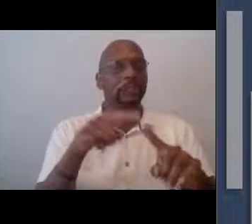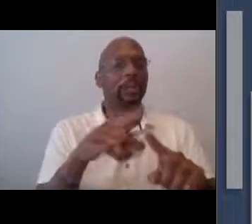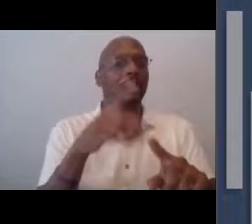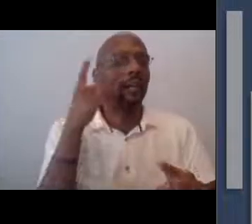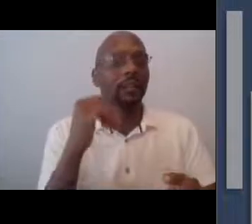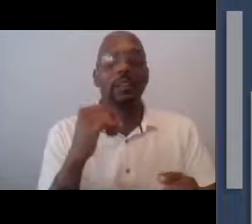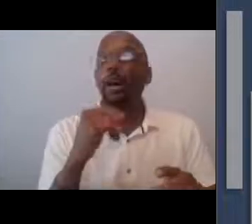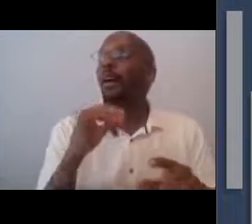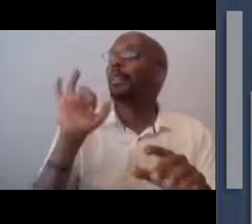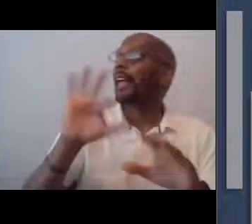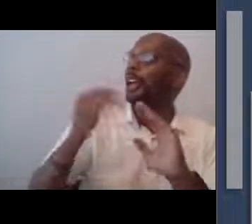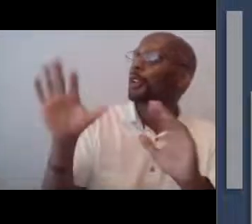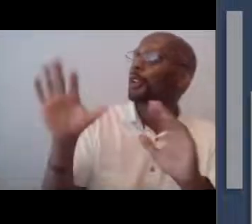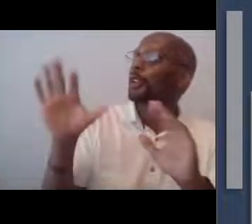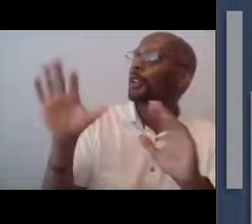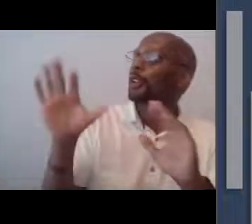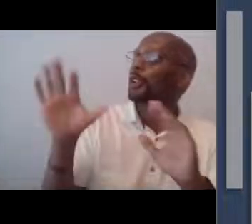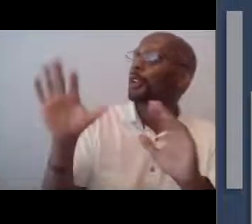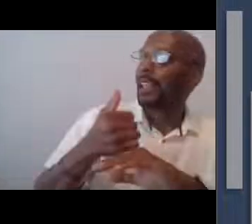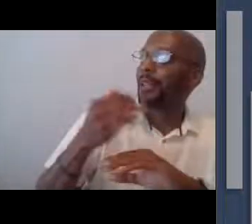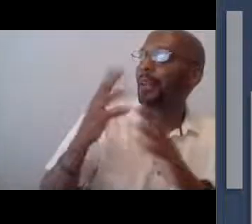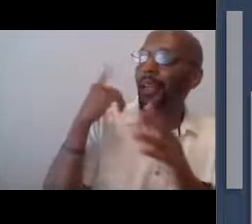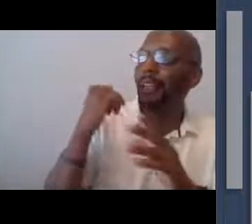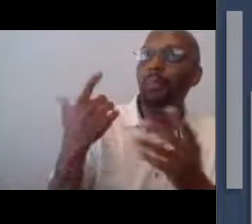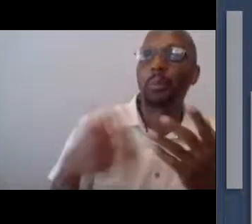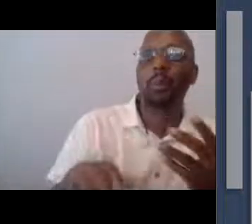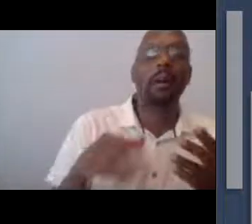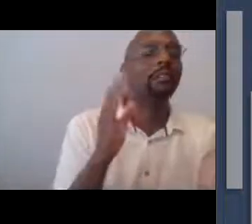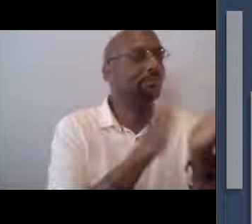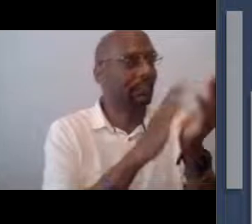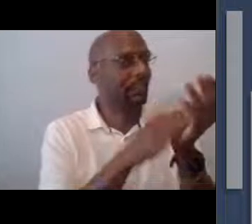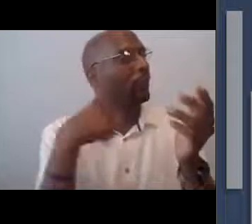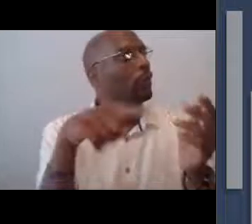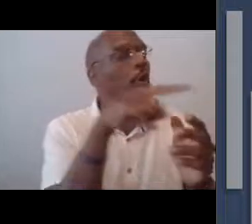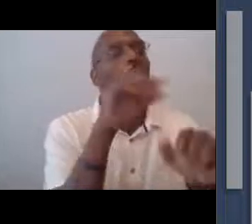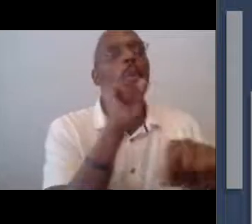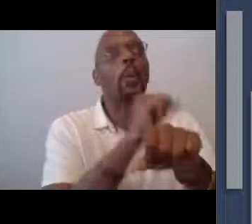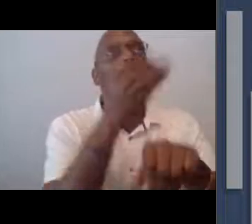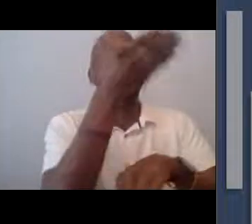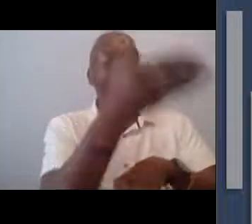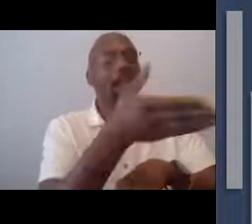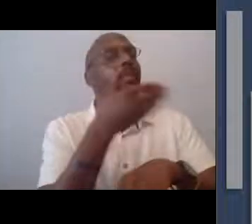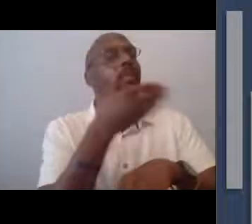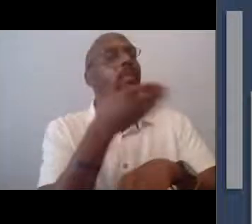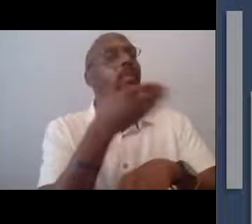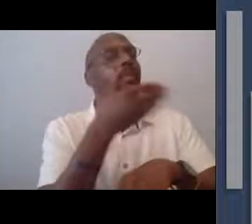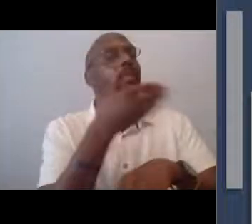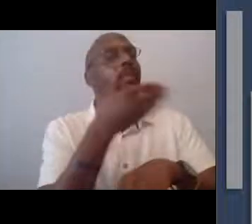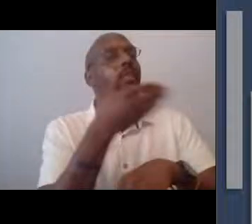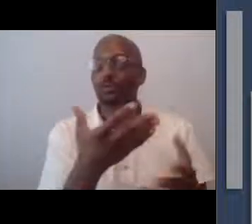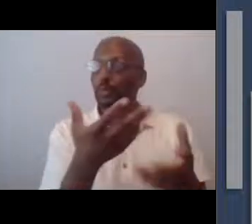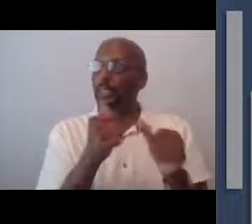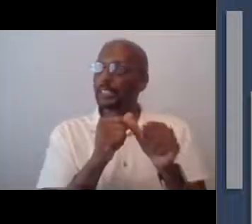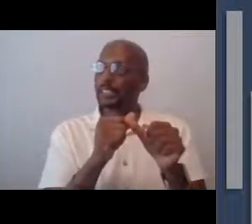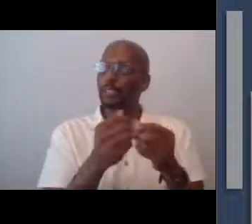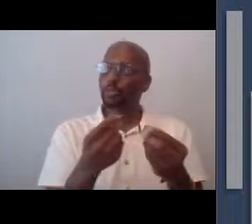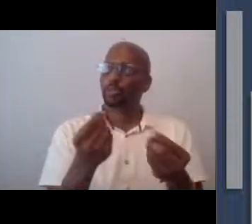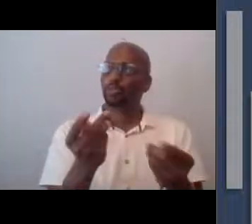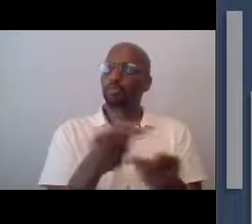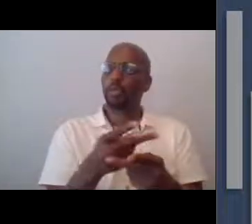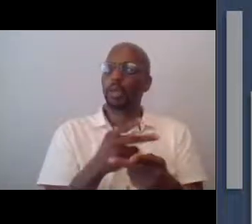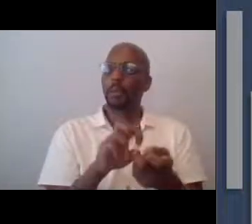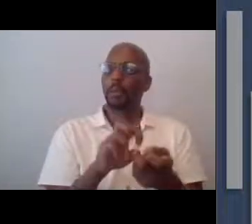California. So I want to just applaud everybody for their work there. We're under a continuing resolution,